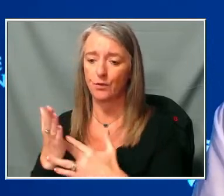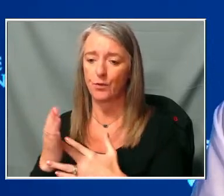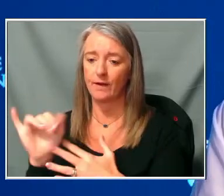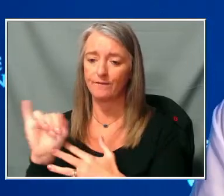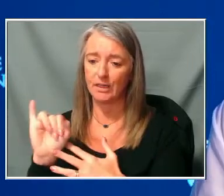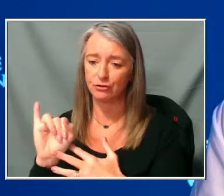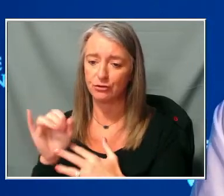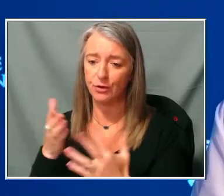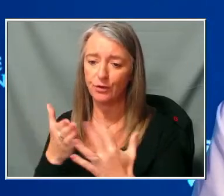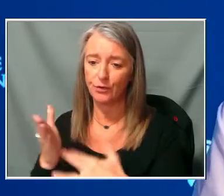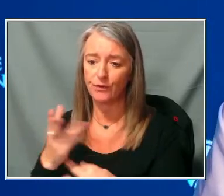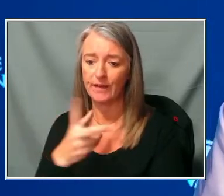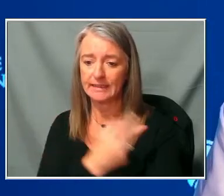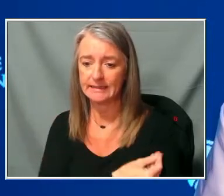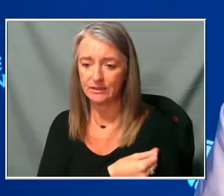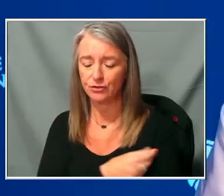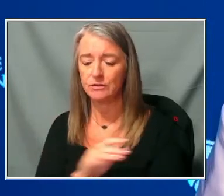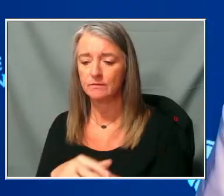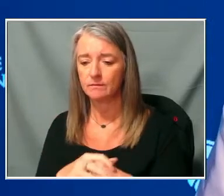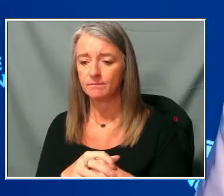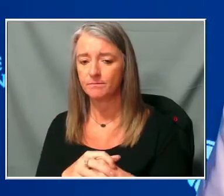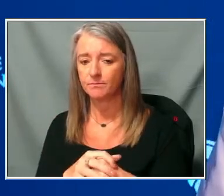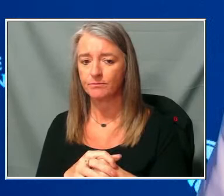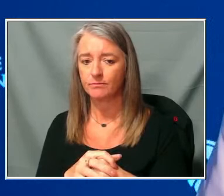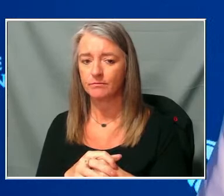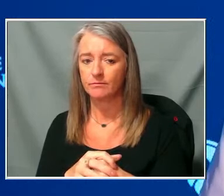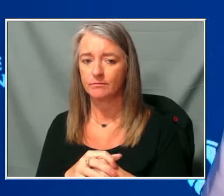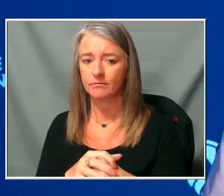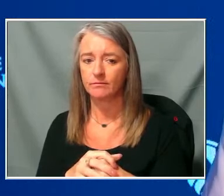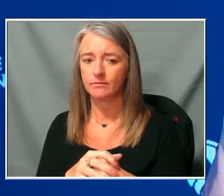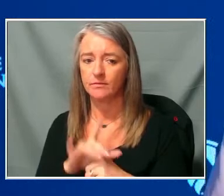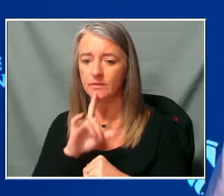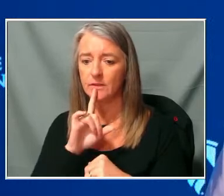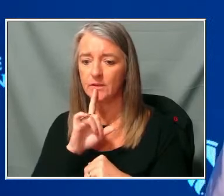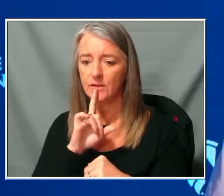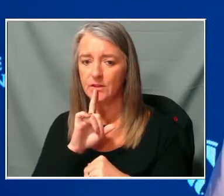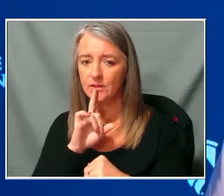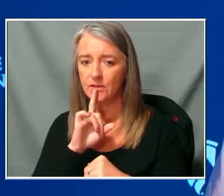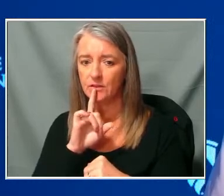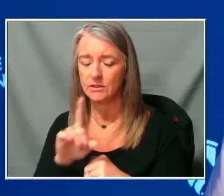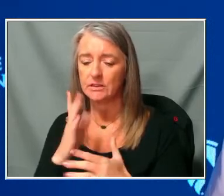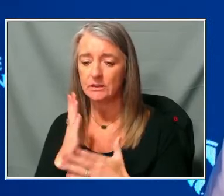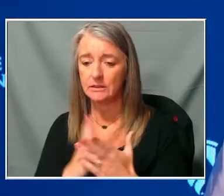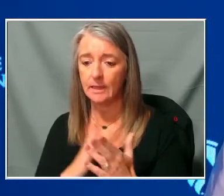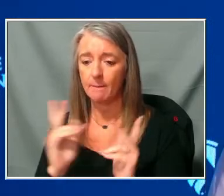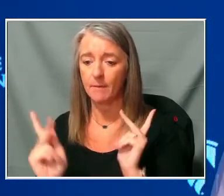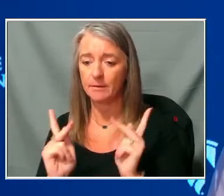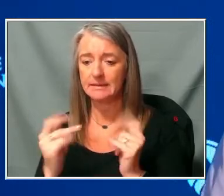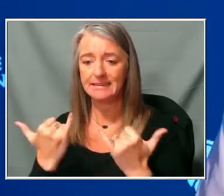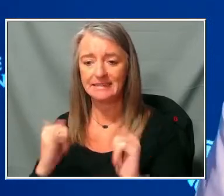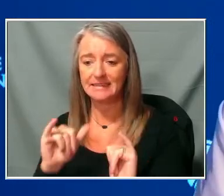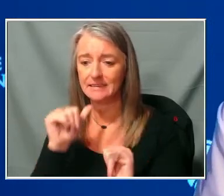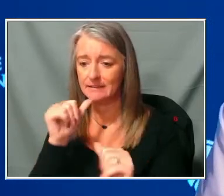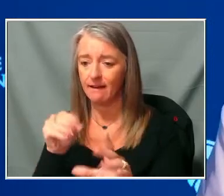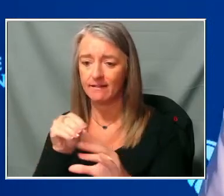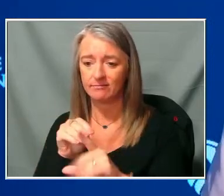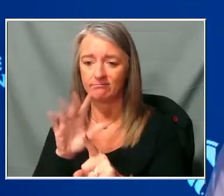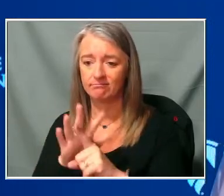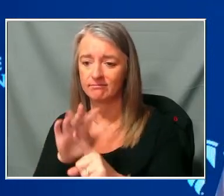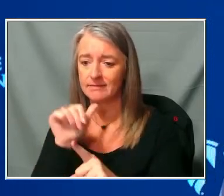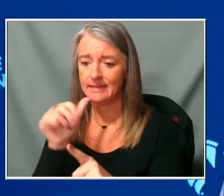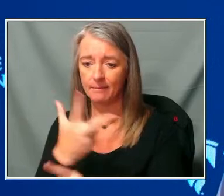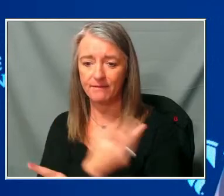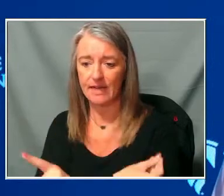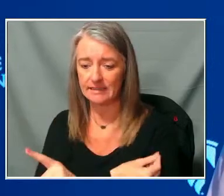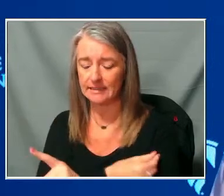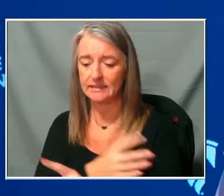through vaccination. But there are still a fraction of the population that still have not been infected and have not been vaccinated,